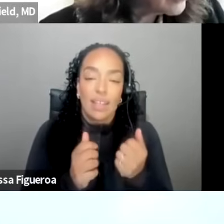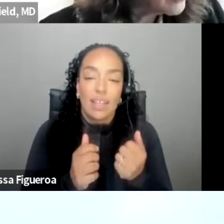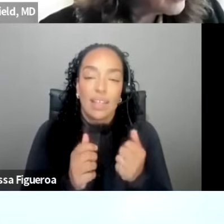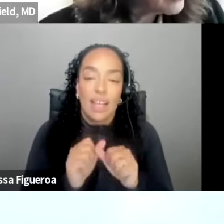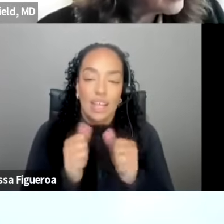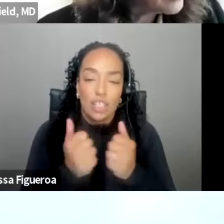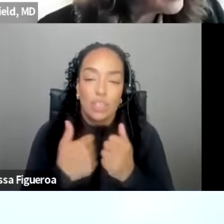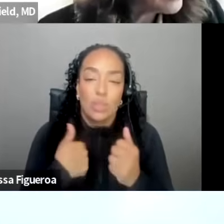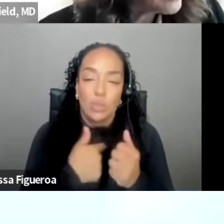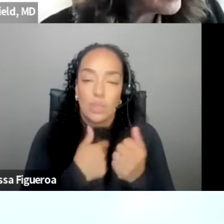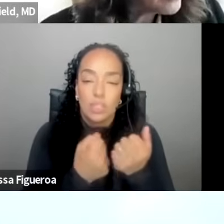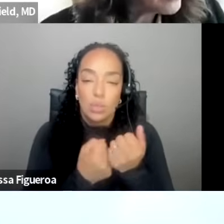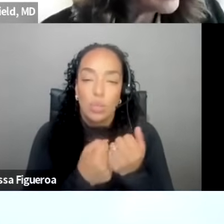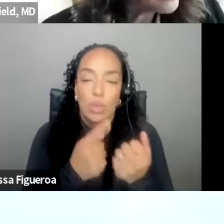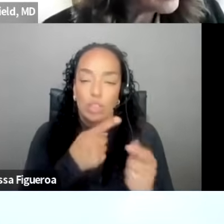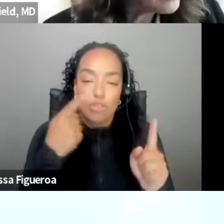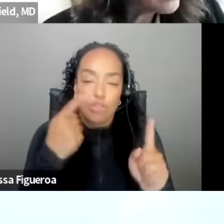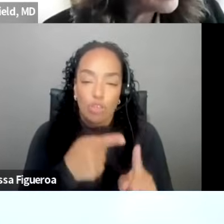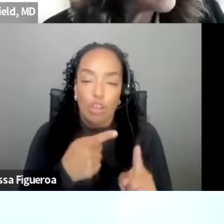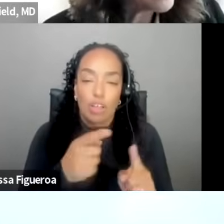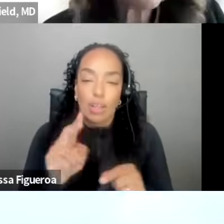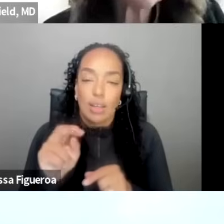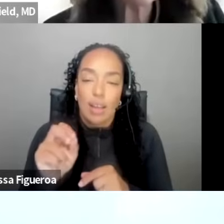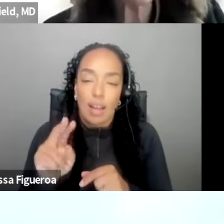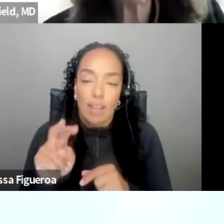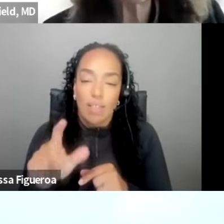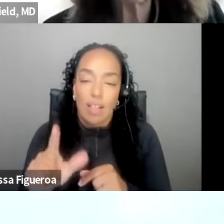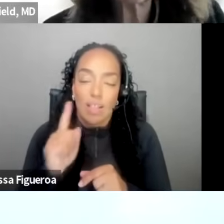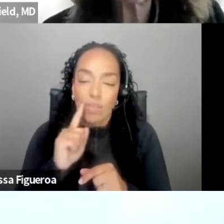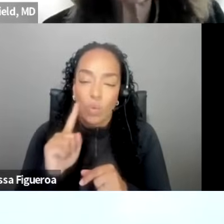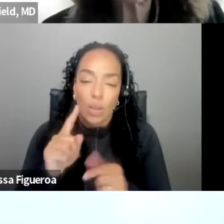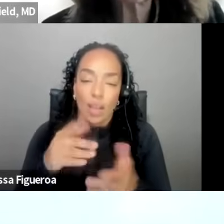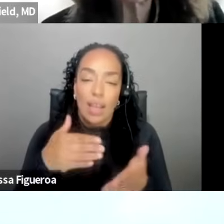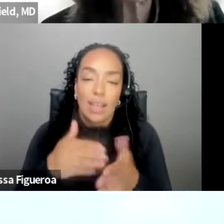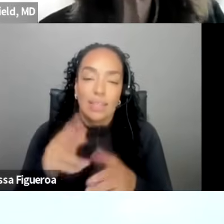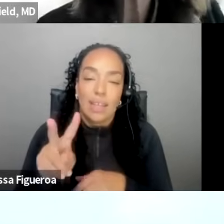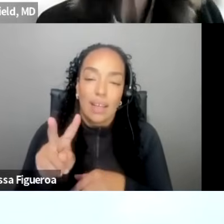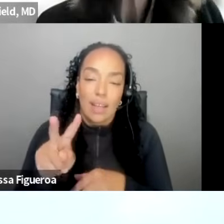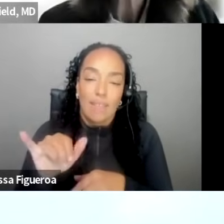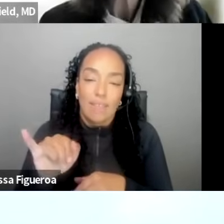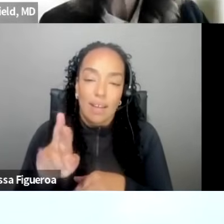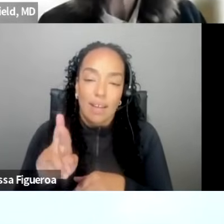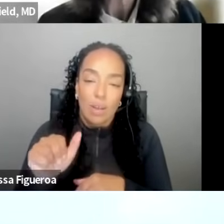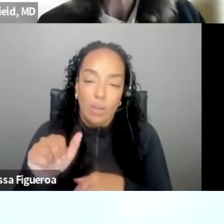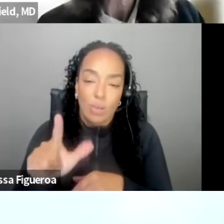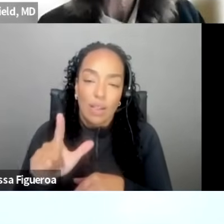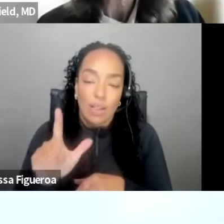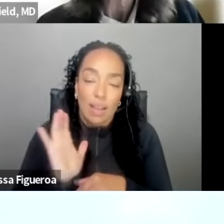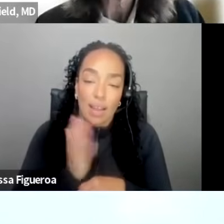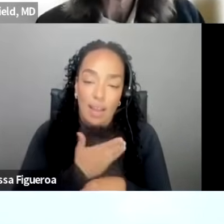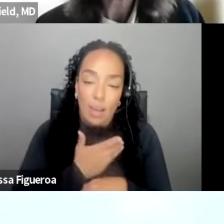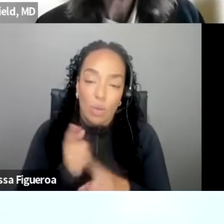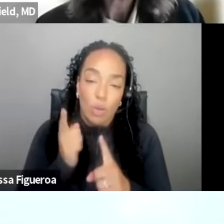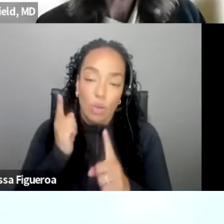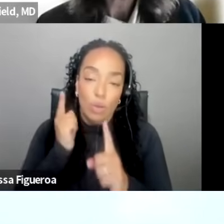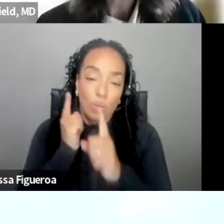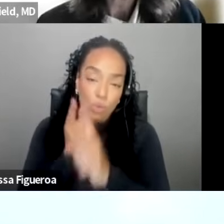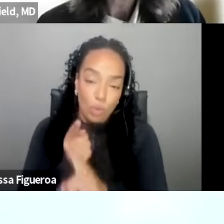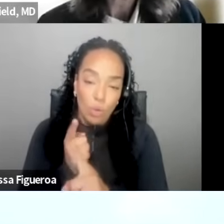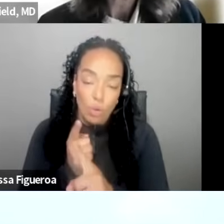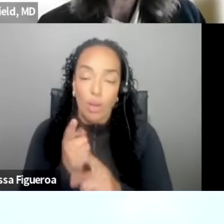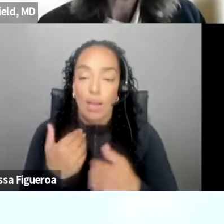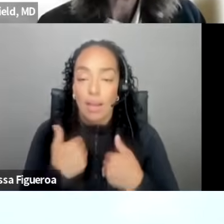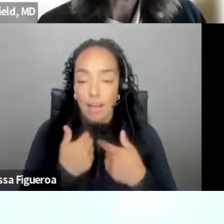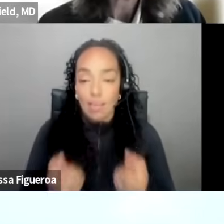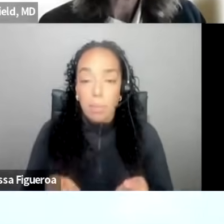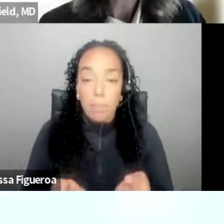novel targets for the antiviral. And I think our goal in the long run is to have multiple agents